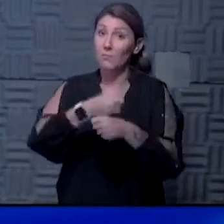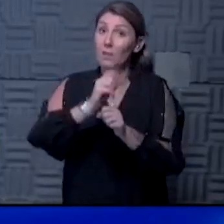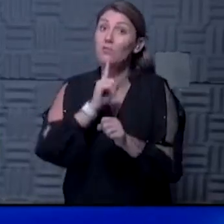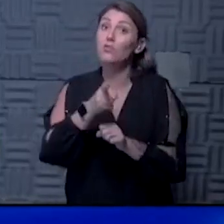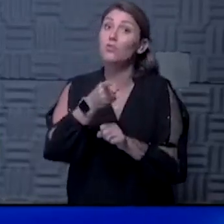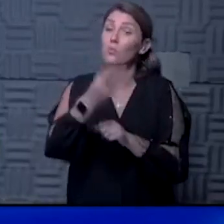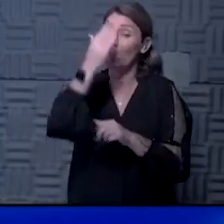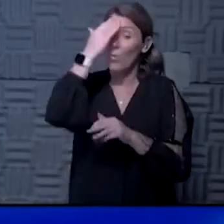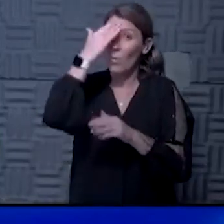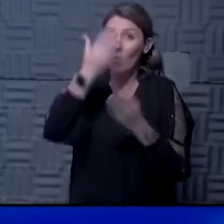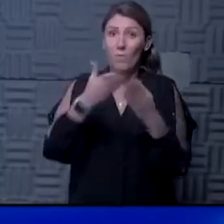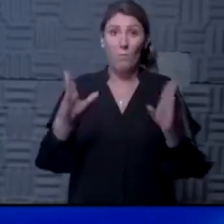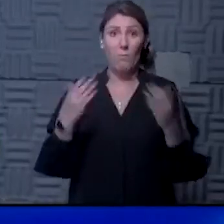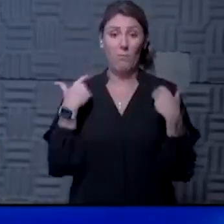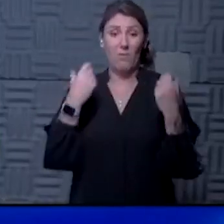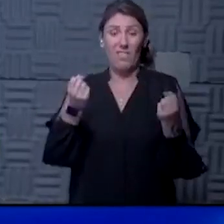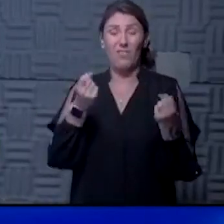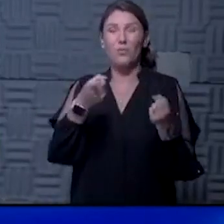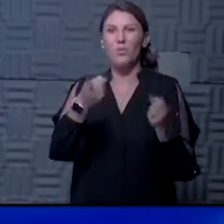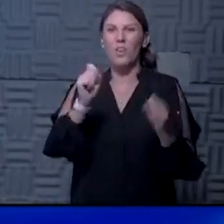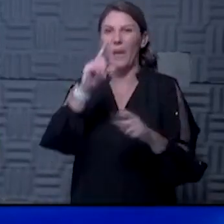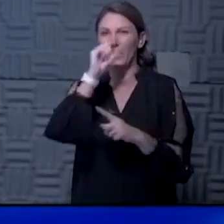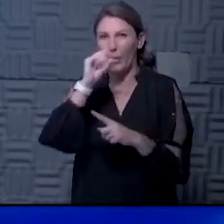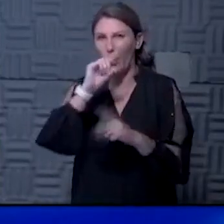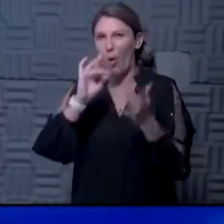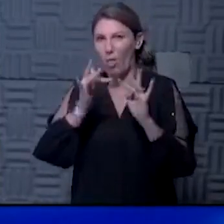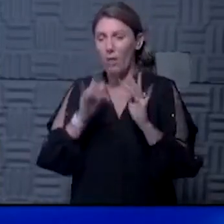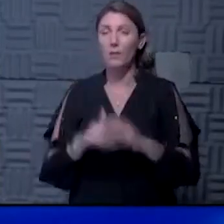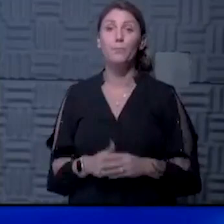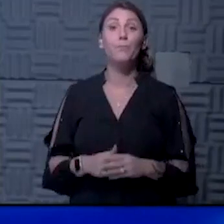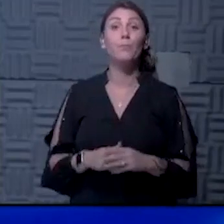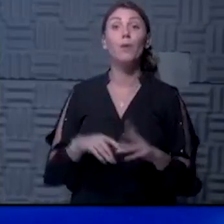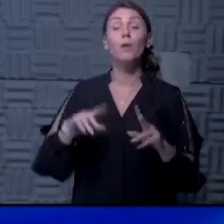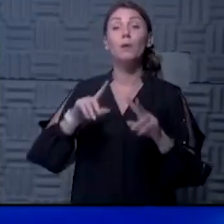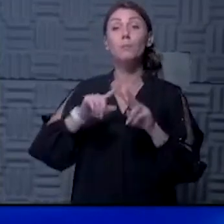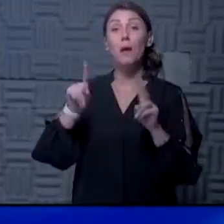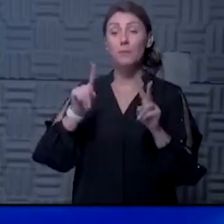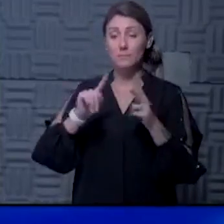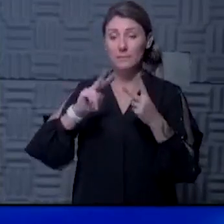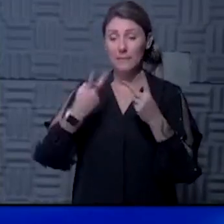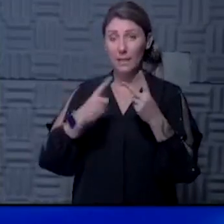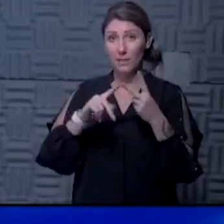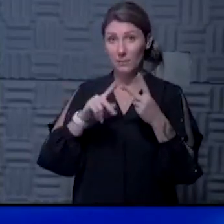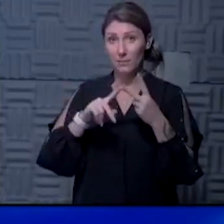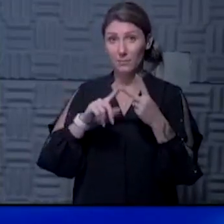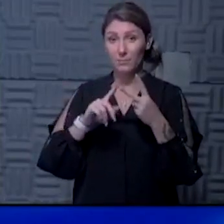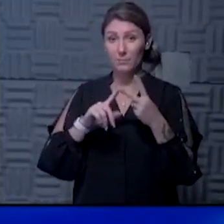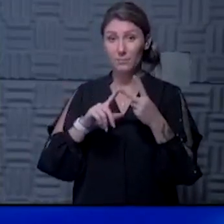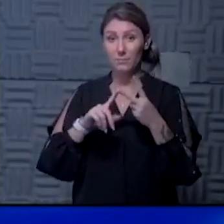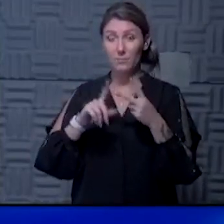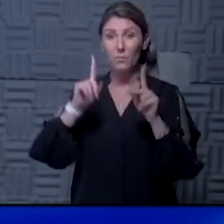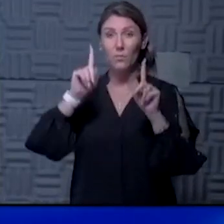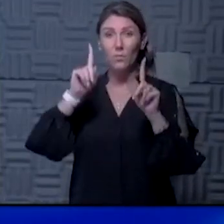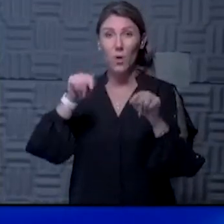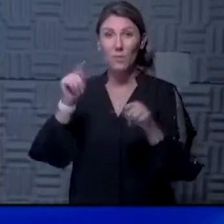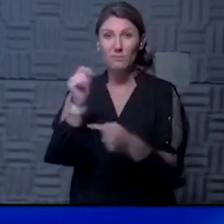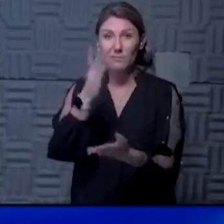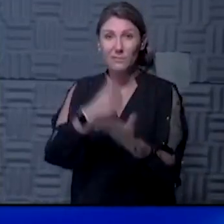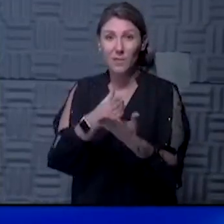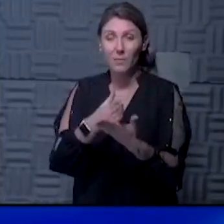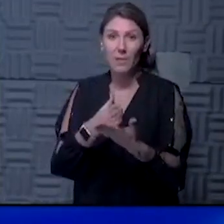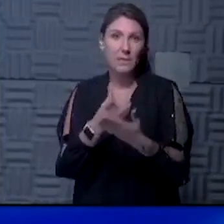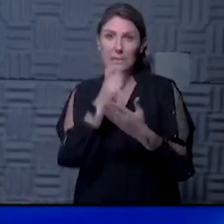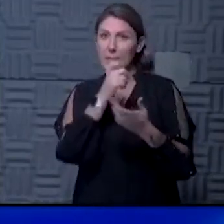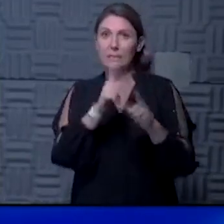health once you arrive there, and you can get those by Googling it online. But then the second thing is going to a rest stop is really